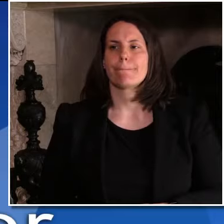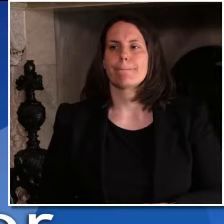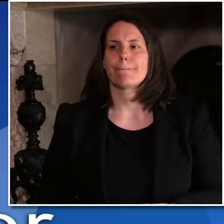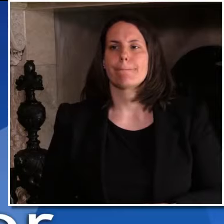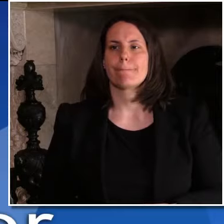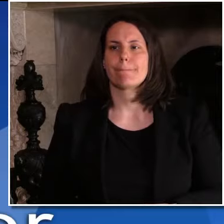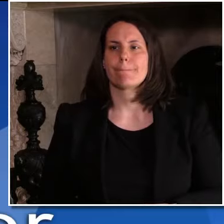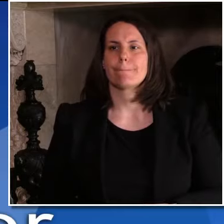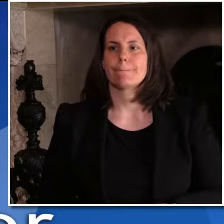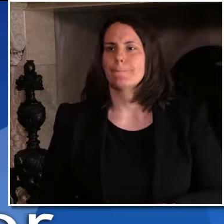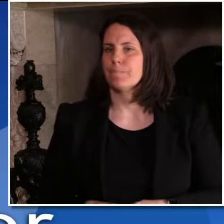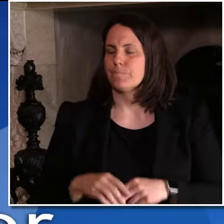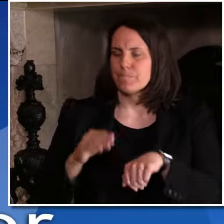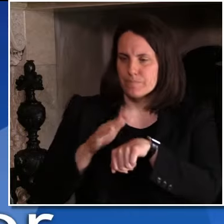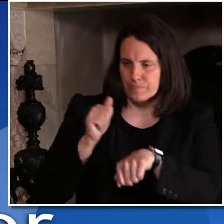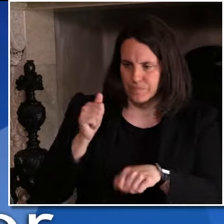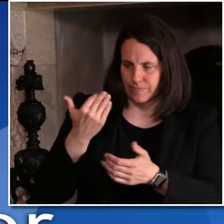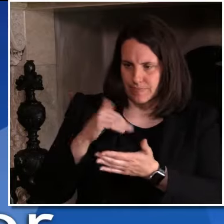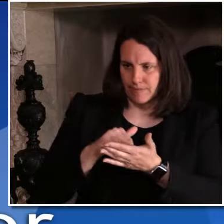WISC?